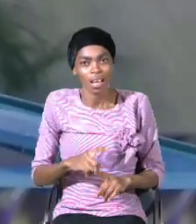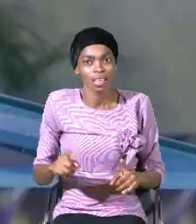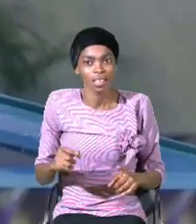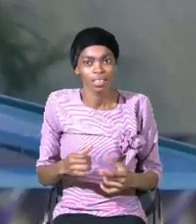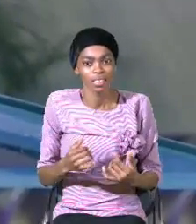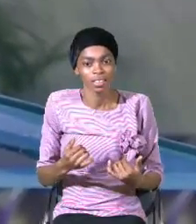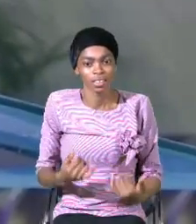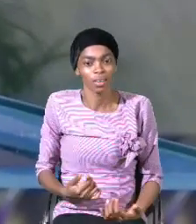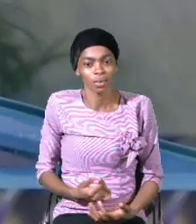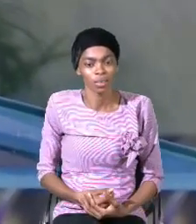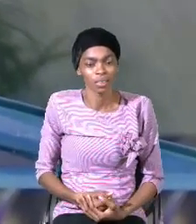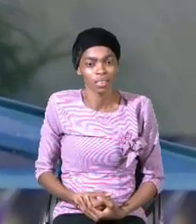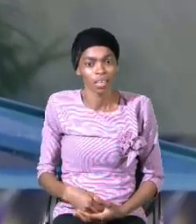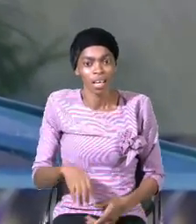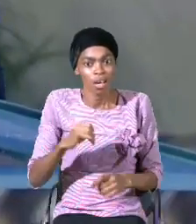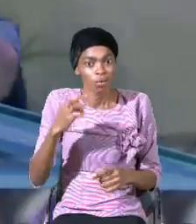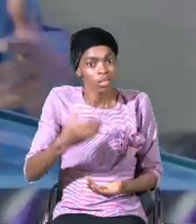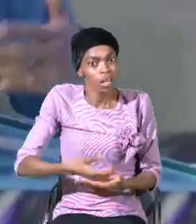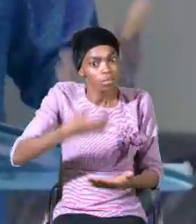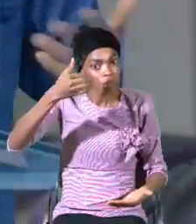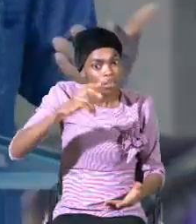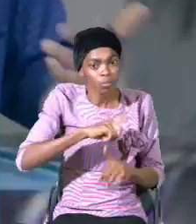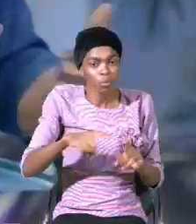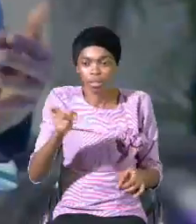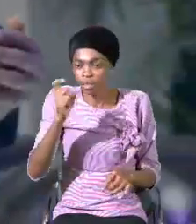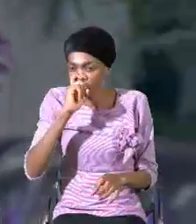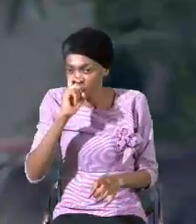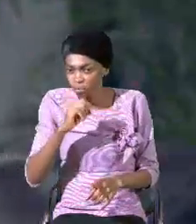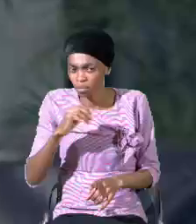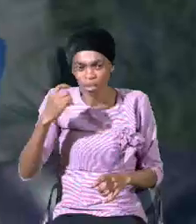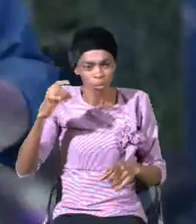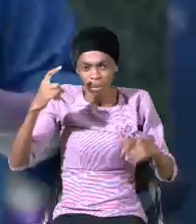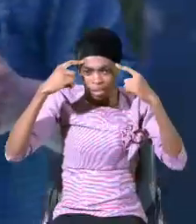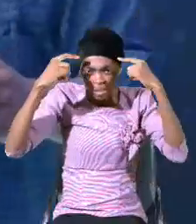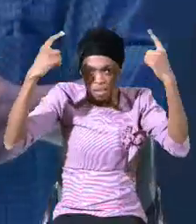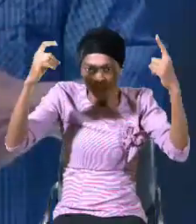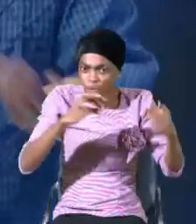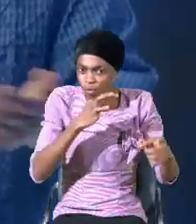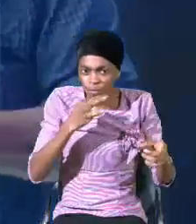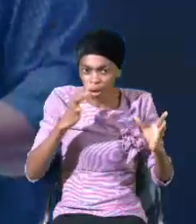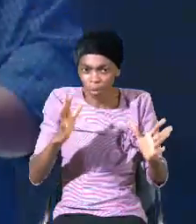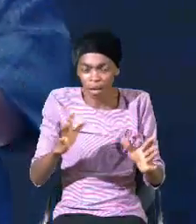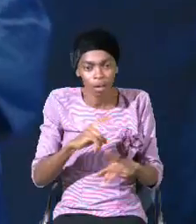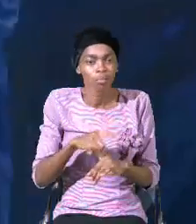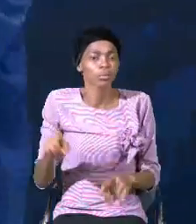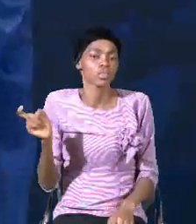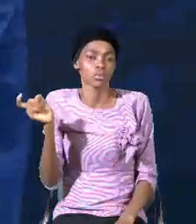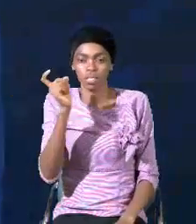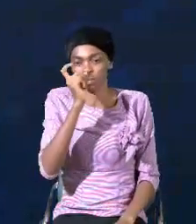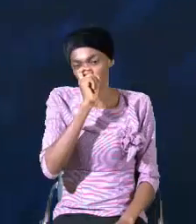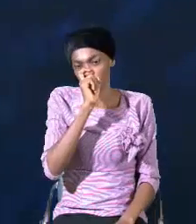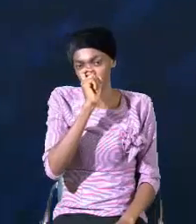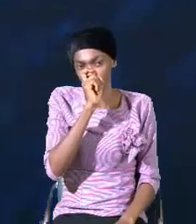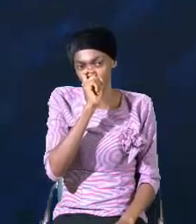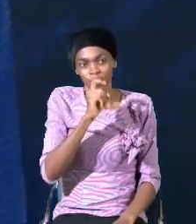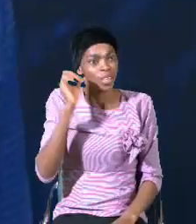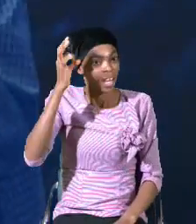but he was a fool. He was a successful farmer, but he was a fool. He was a